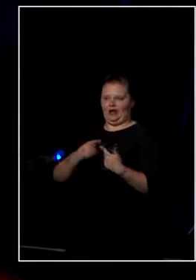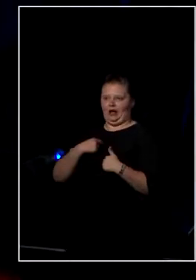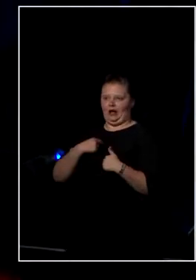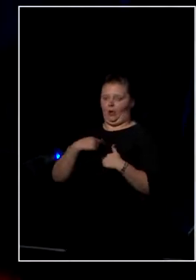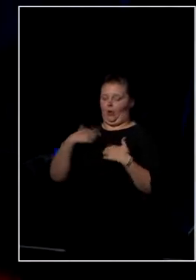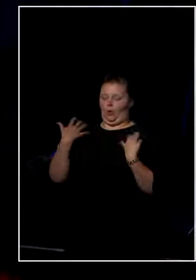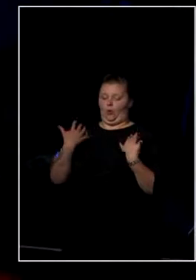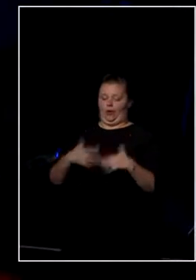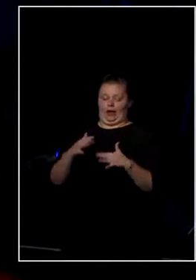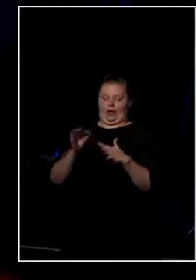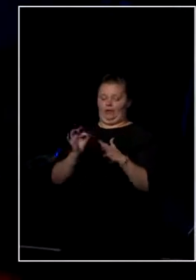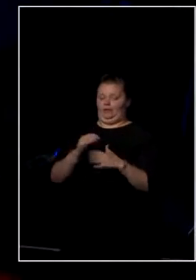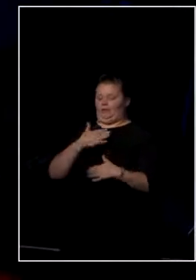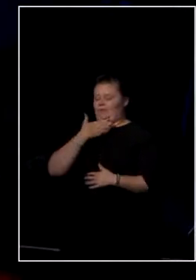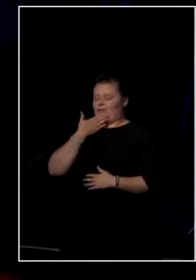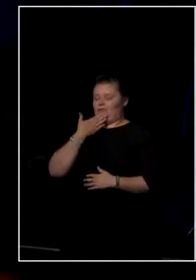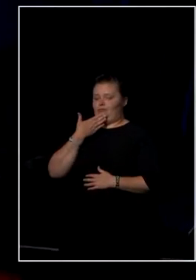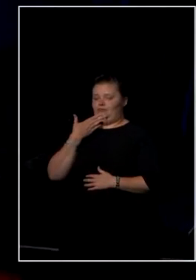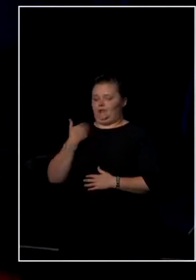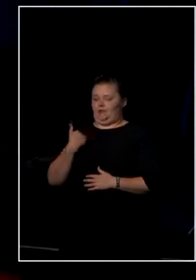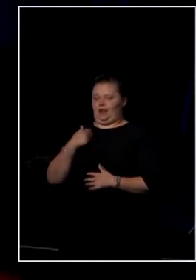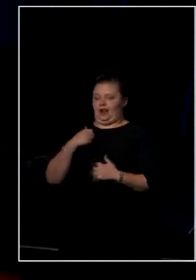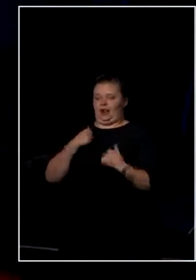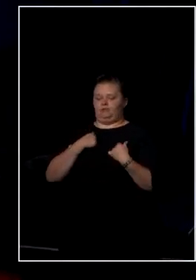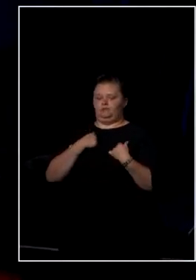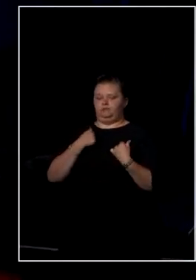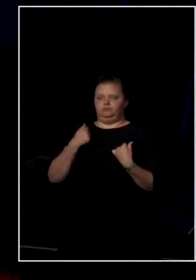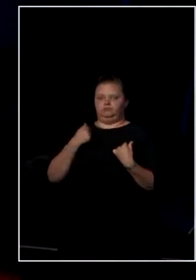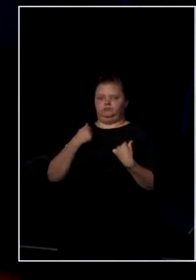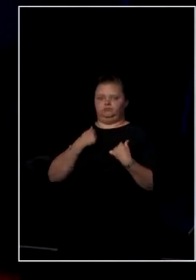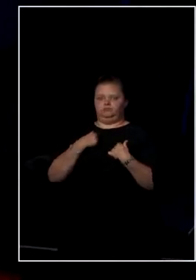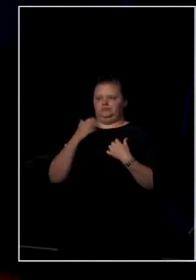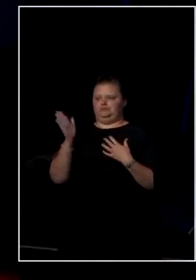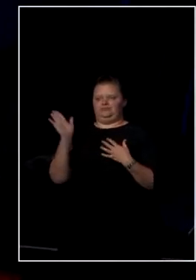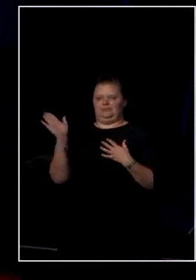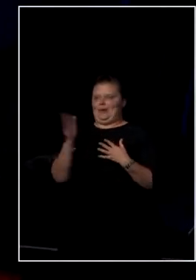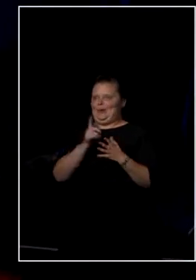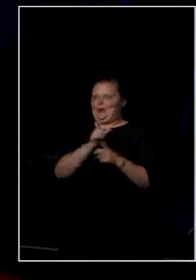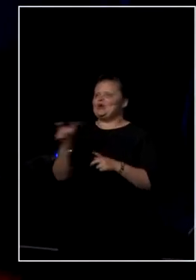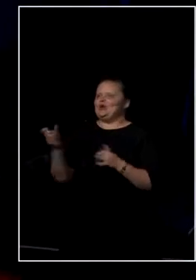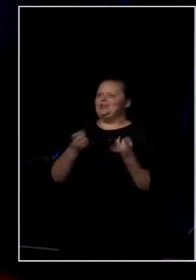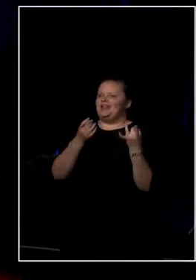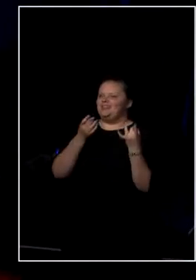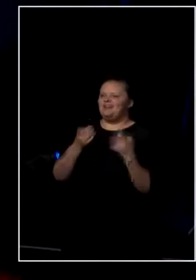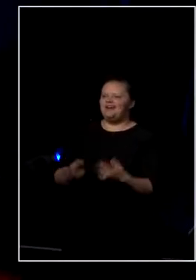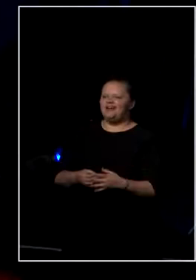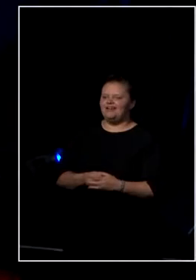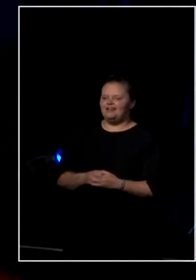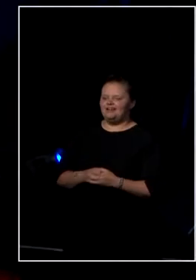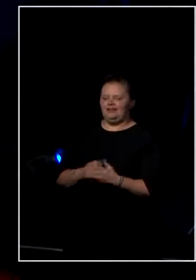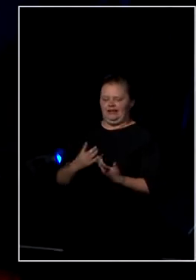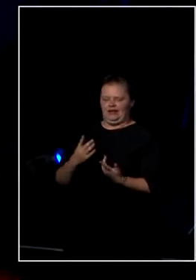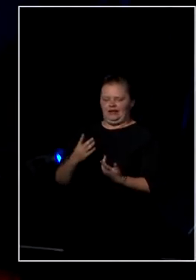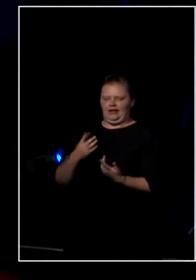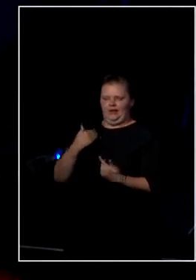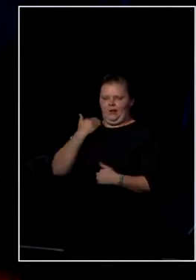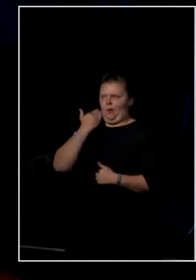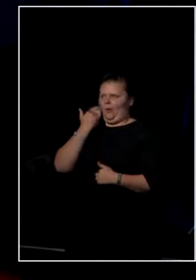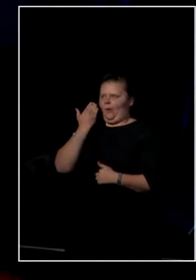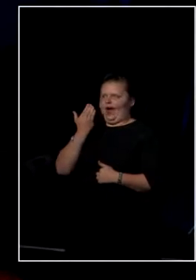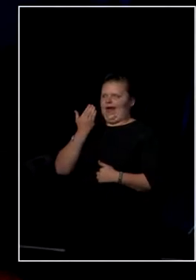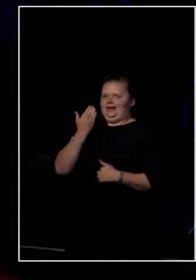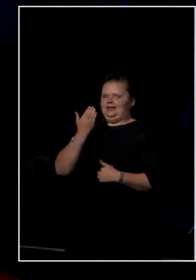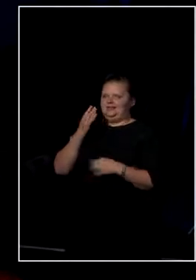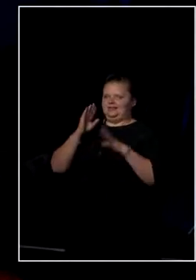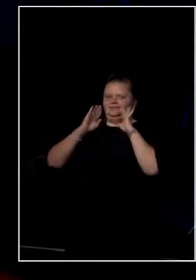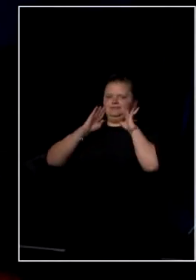Profound and beautiful, and all the words I described at the start. I think what I find always